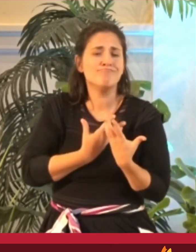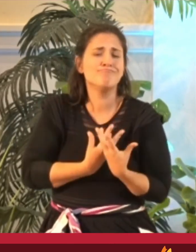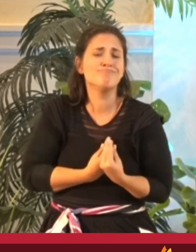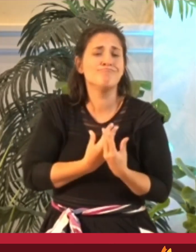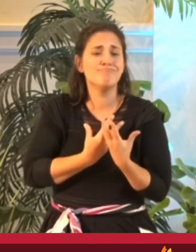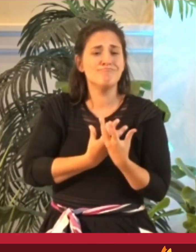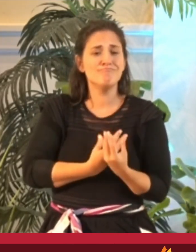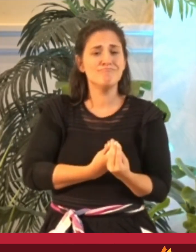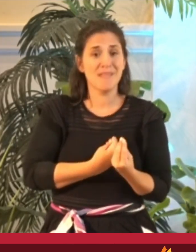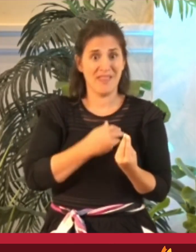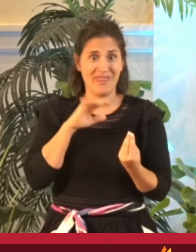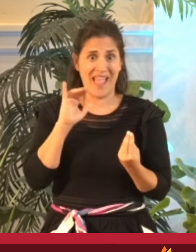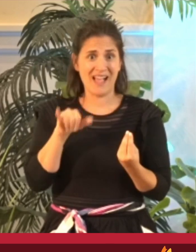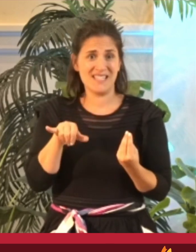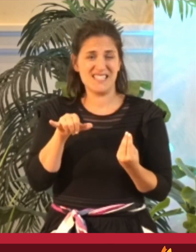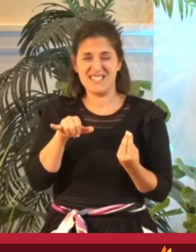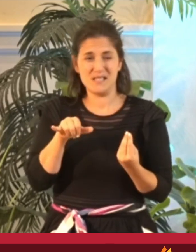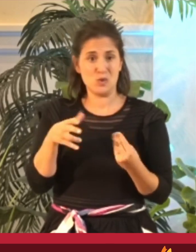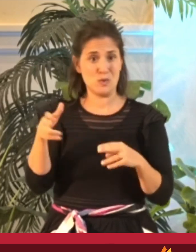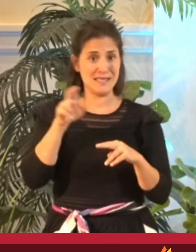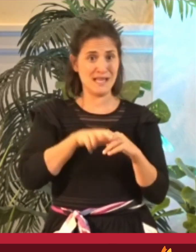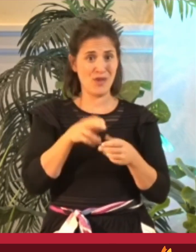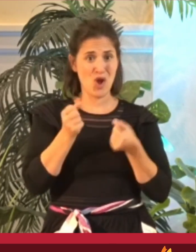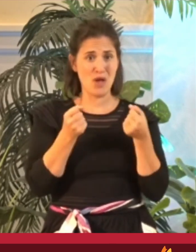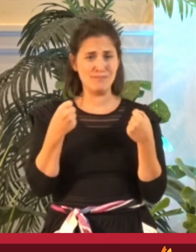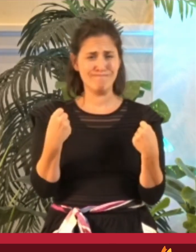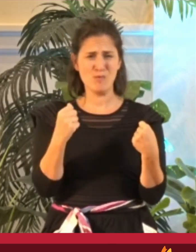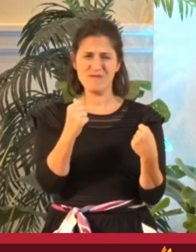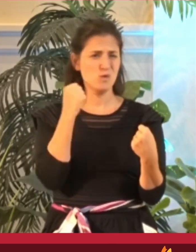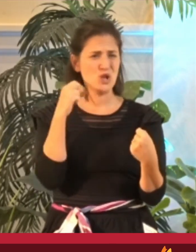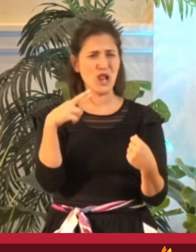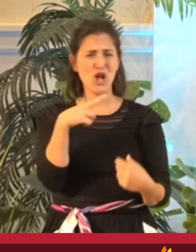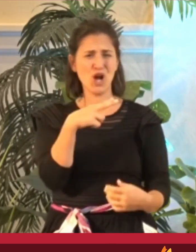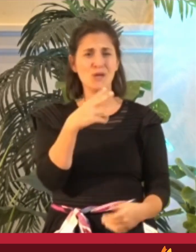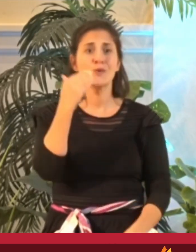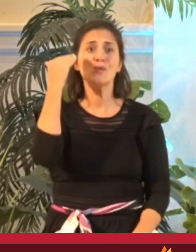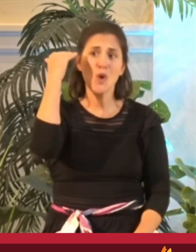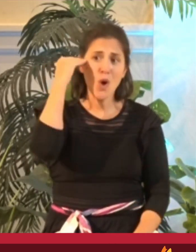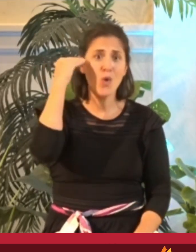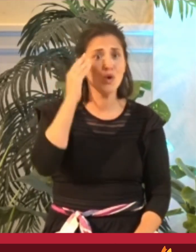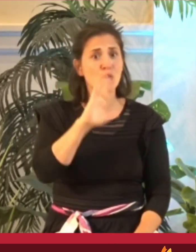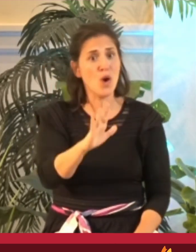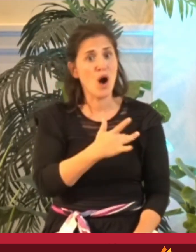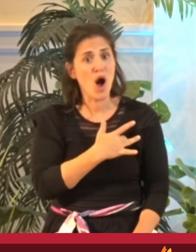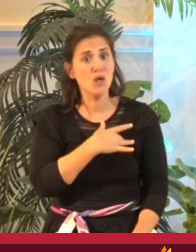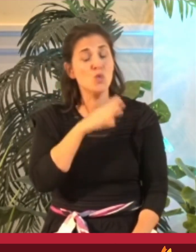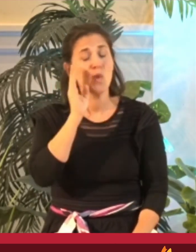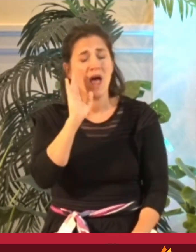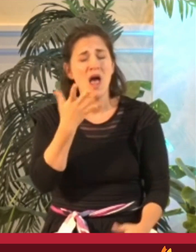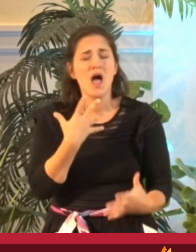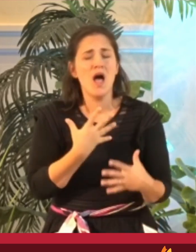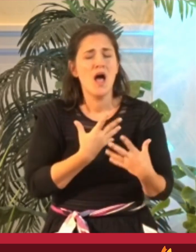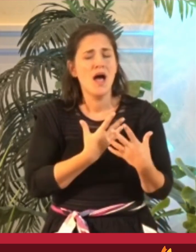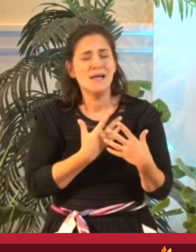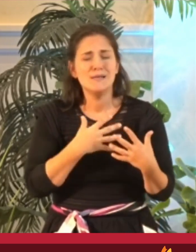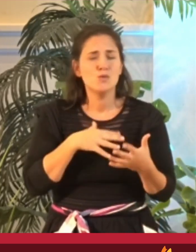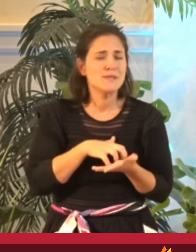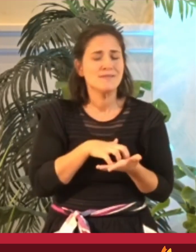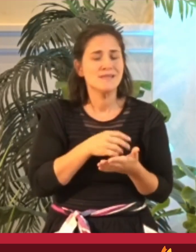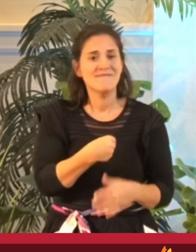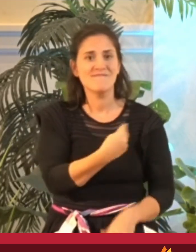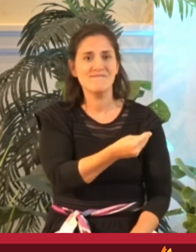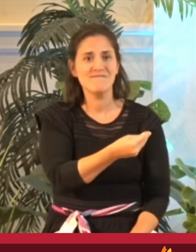look because we know better. Because if we do, we might just